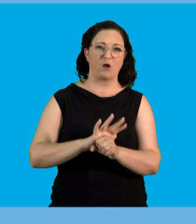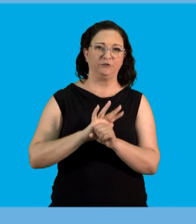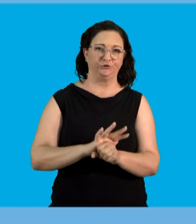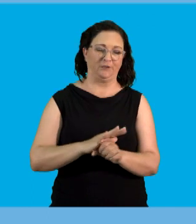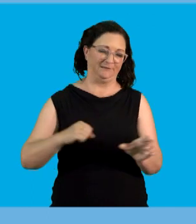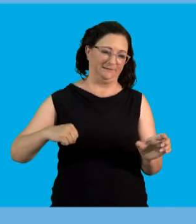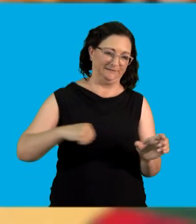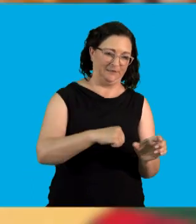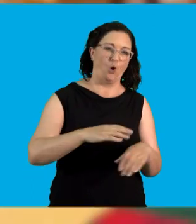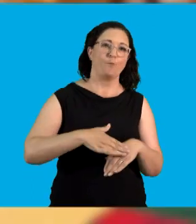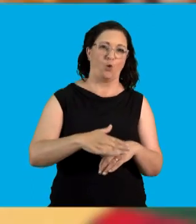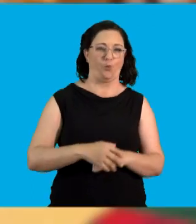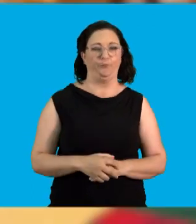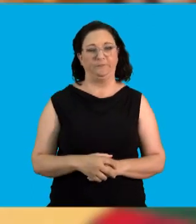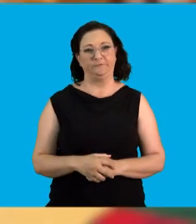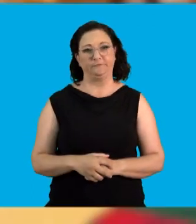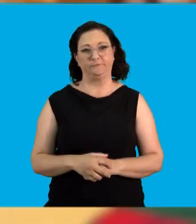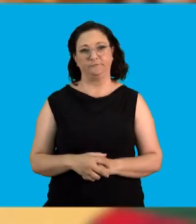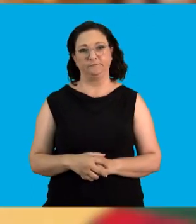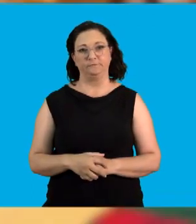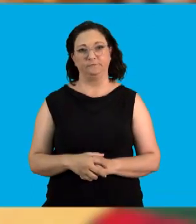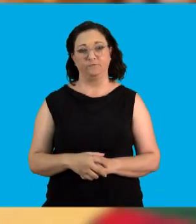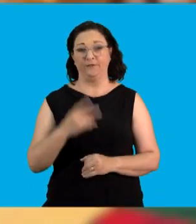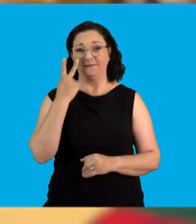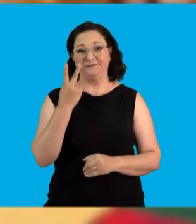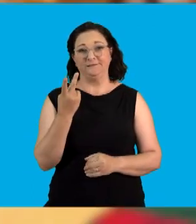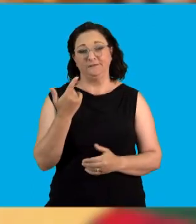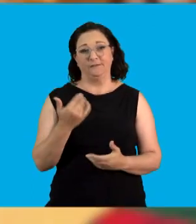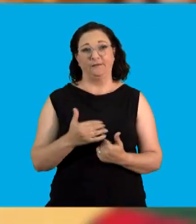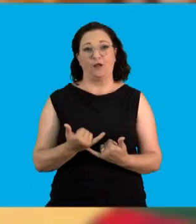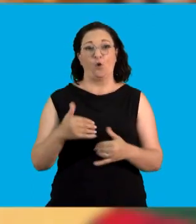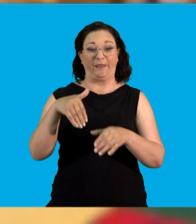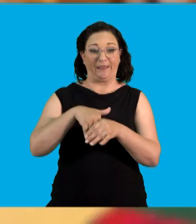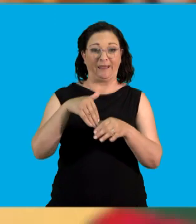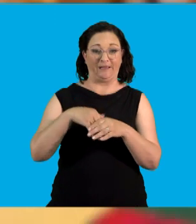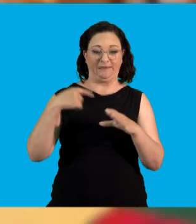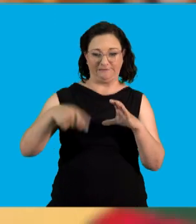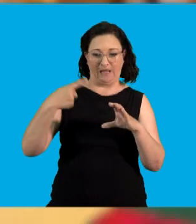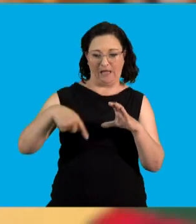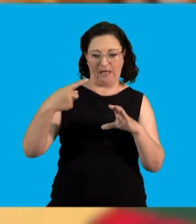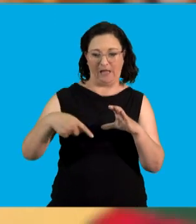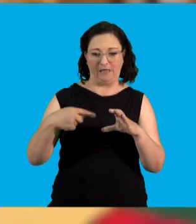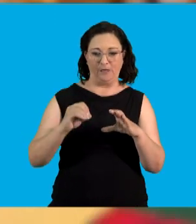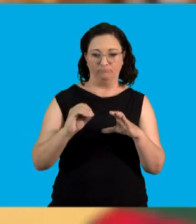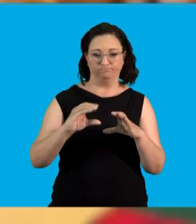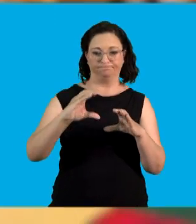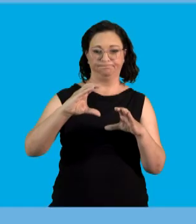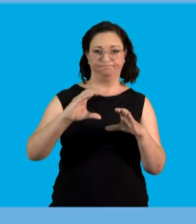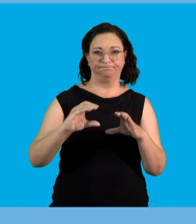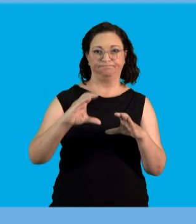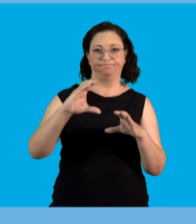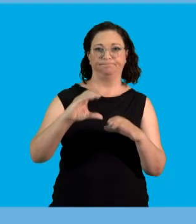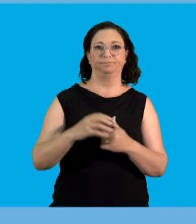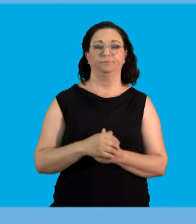when one increases, the other one needs to decrease. So for this particular device that we have here, the pressure inside the tire